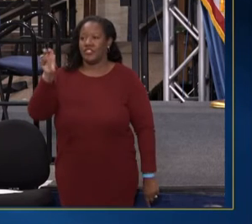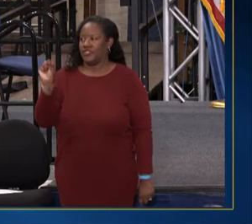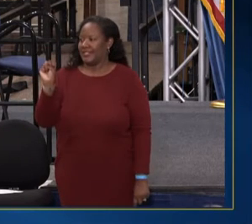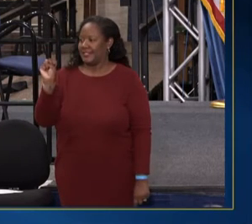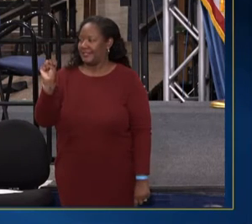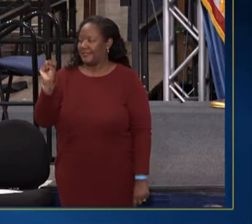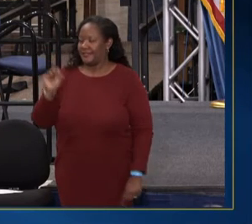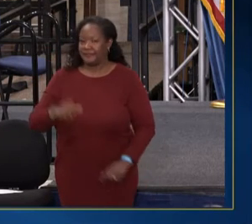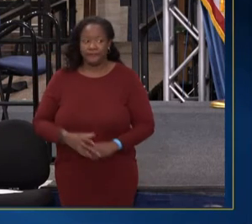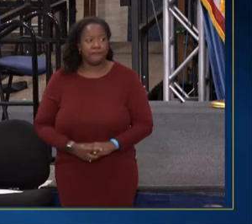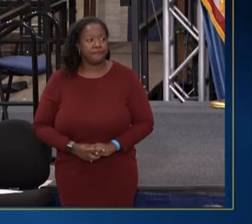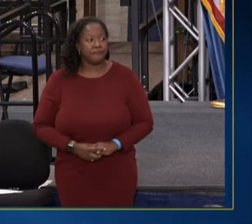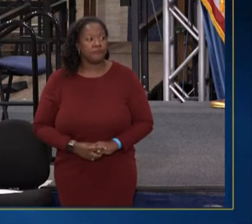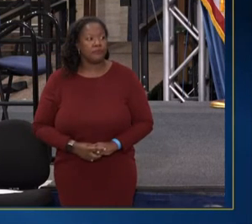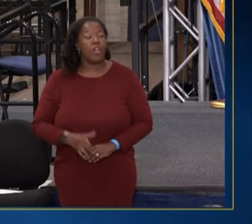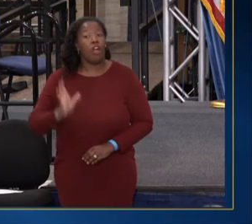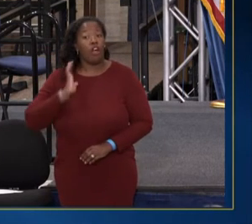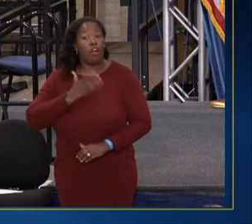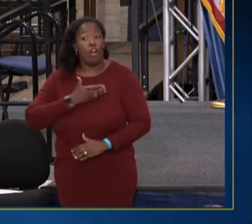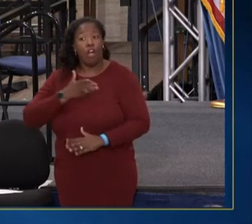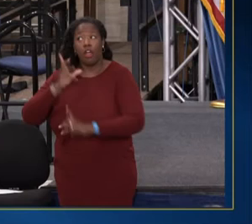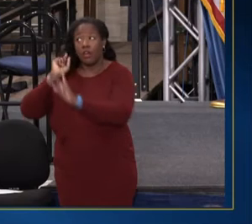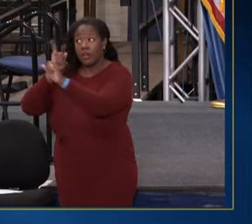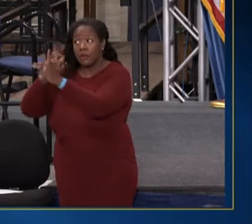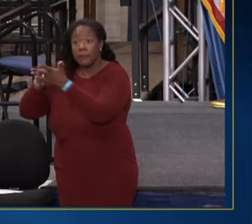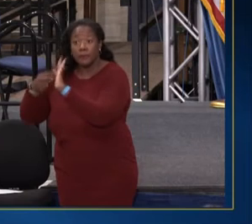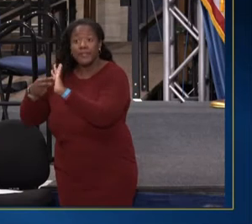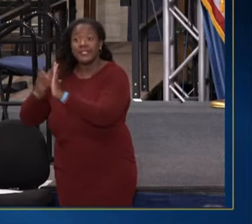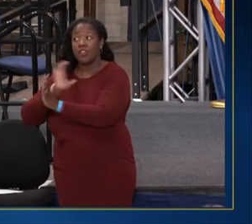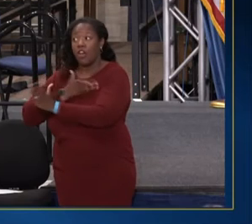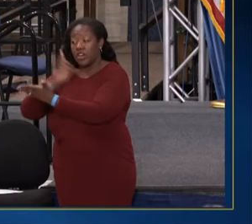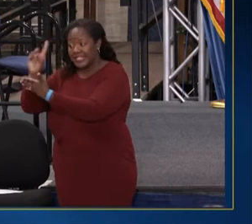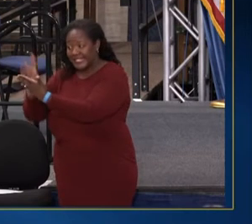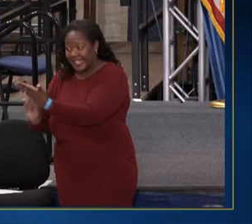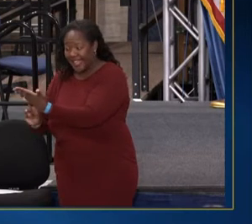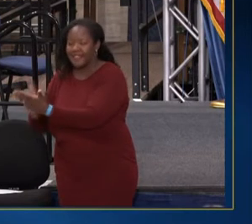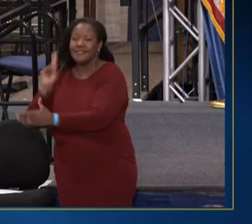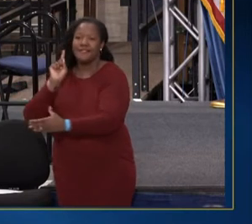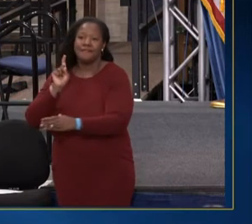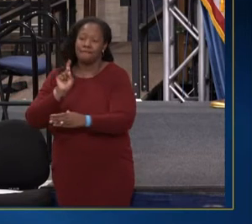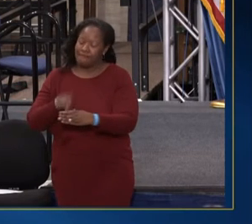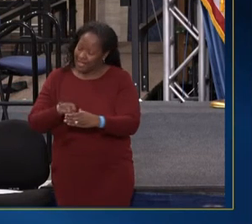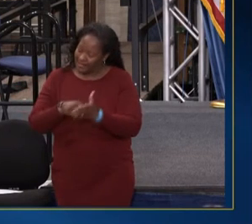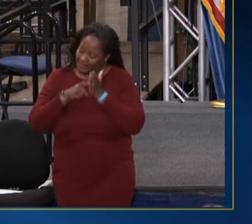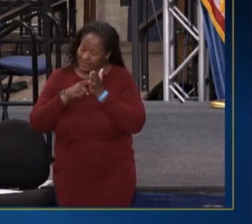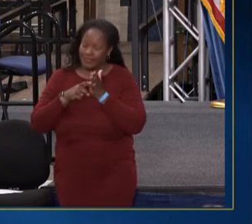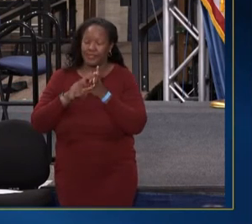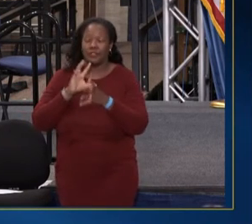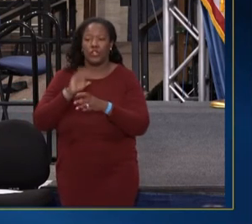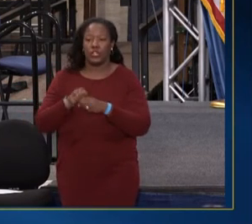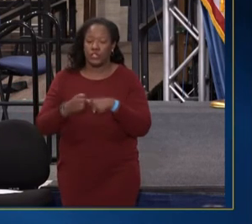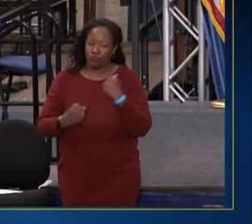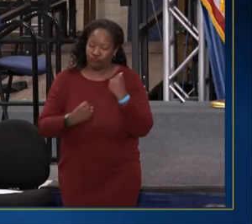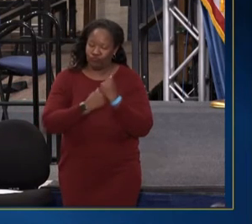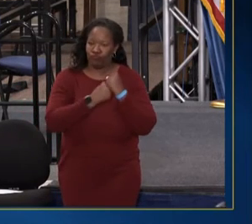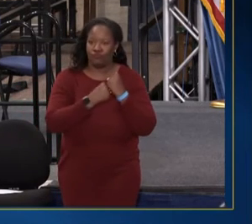symbolize. Our design, as we do our work, must include that.